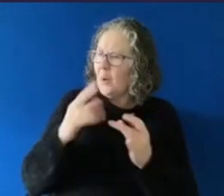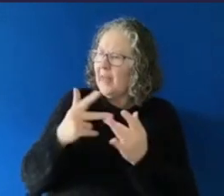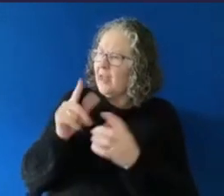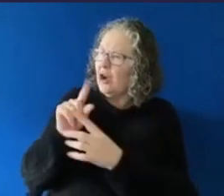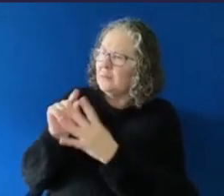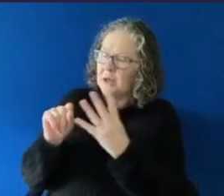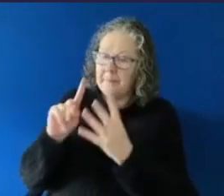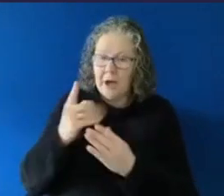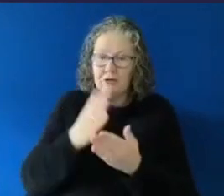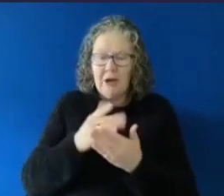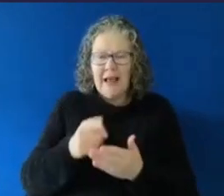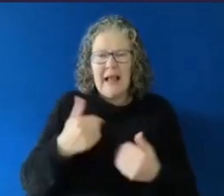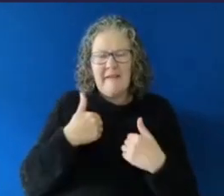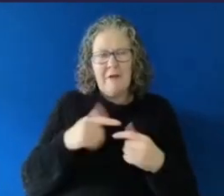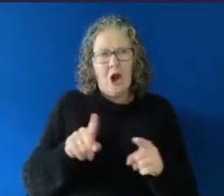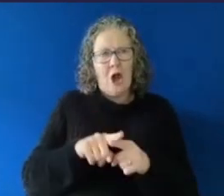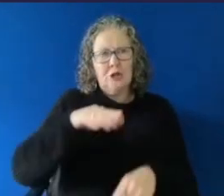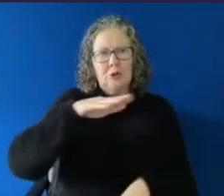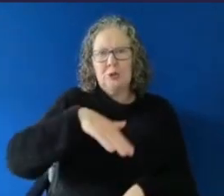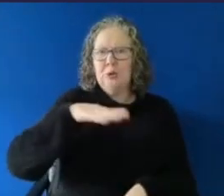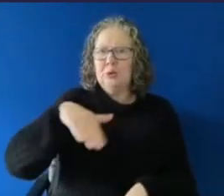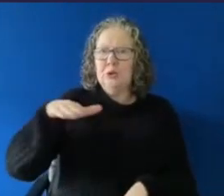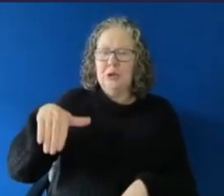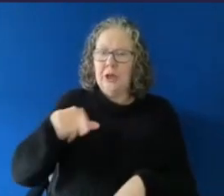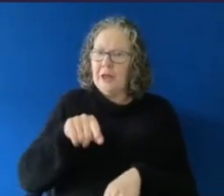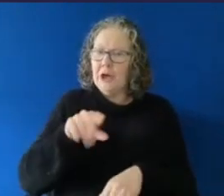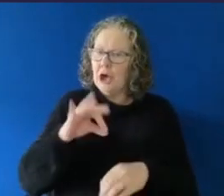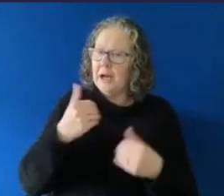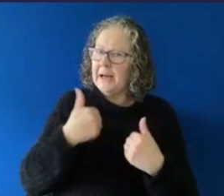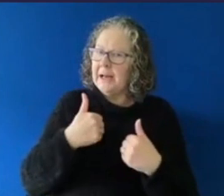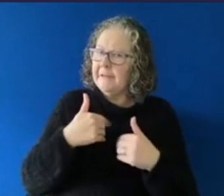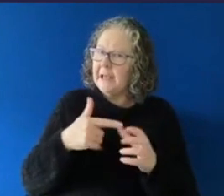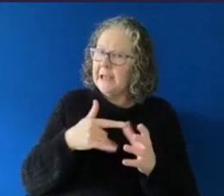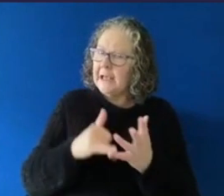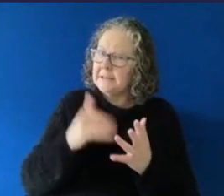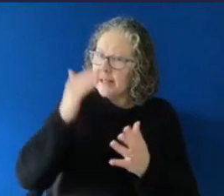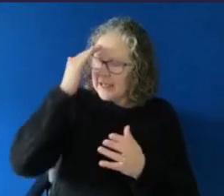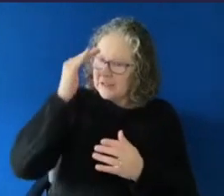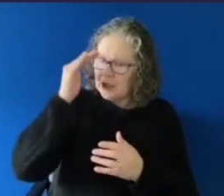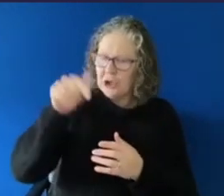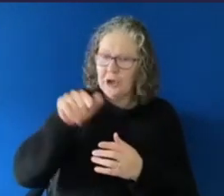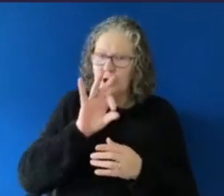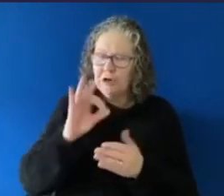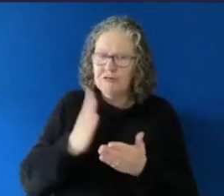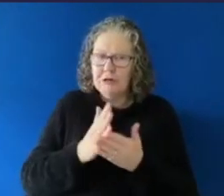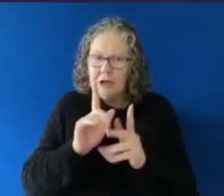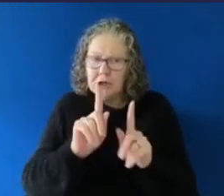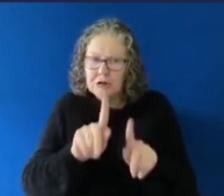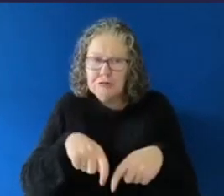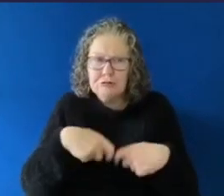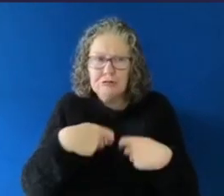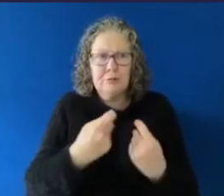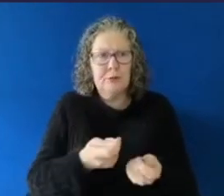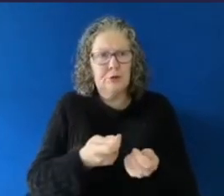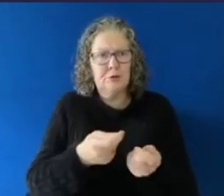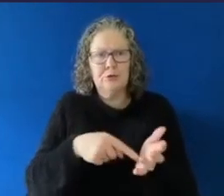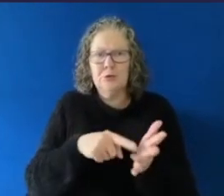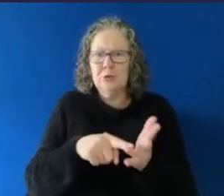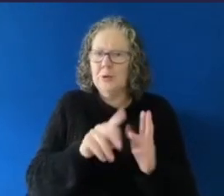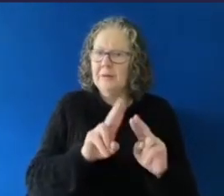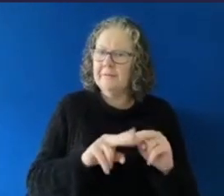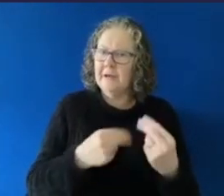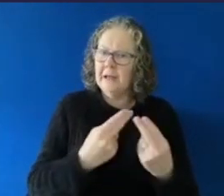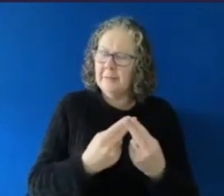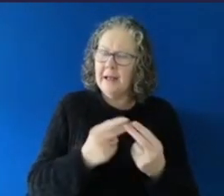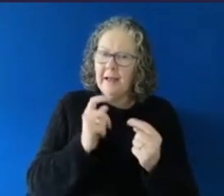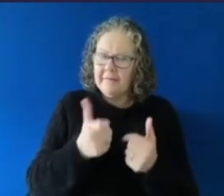as children in the family home and not as adults. They were making no meaningful contribution to the family. And so after some conversation and